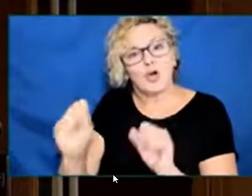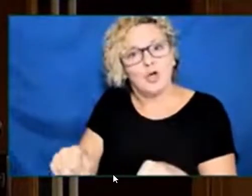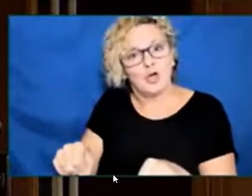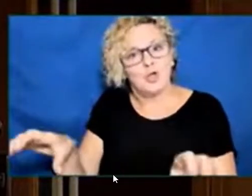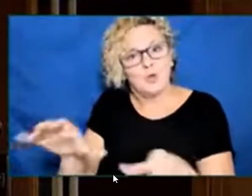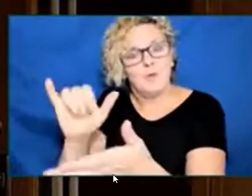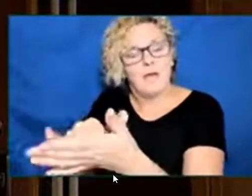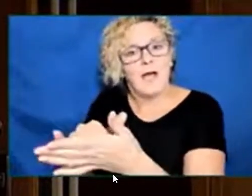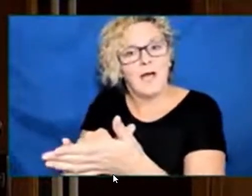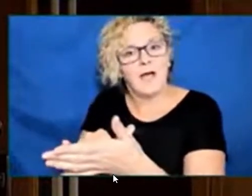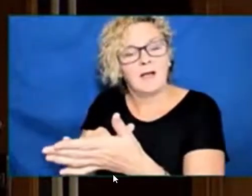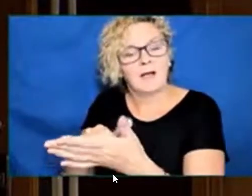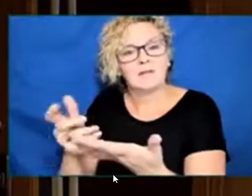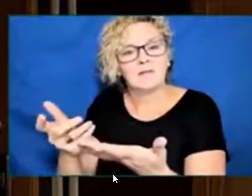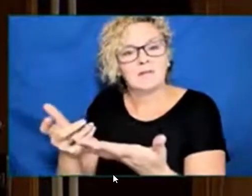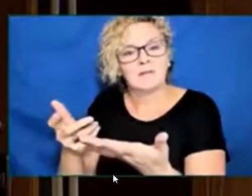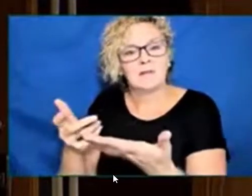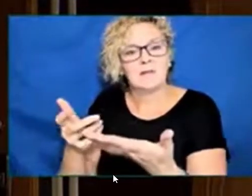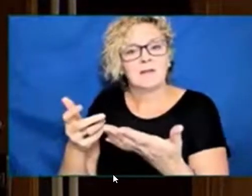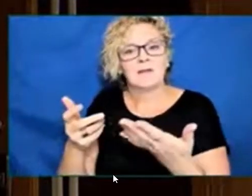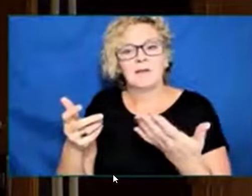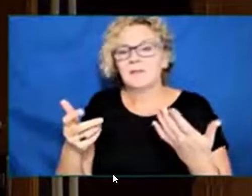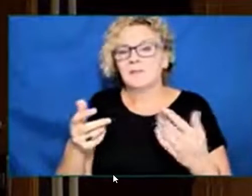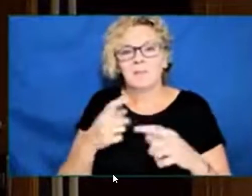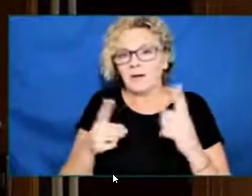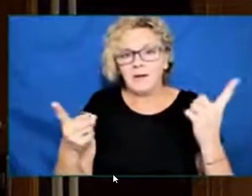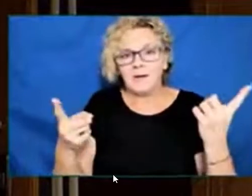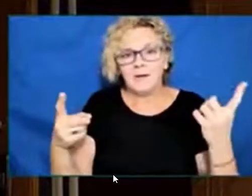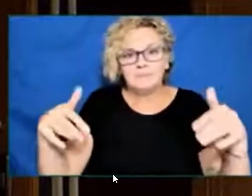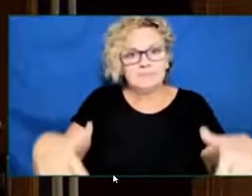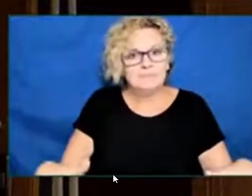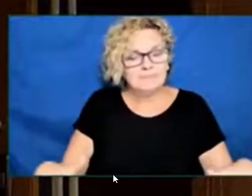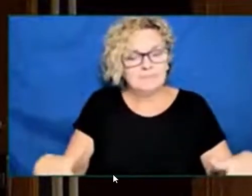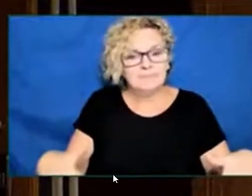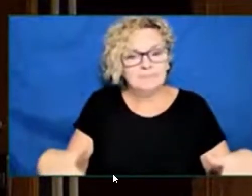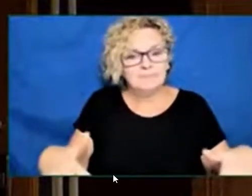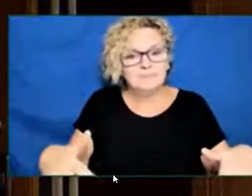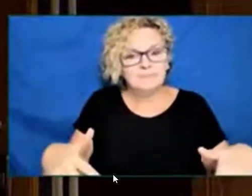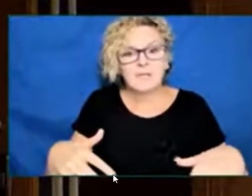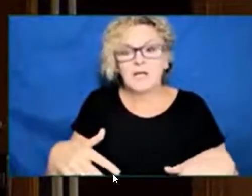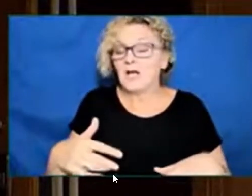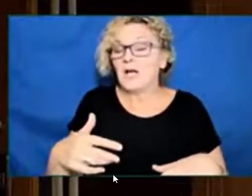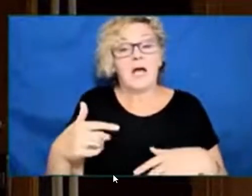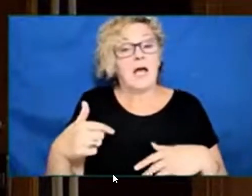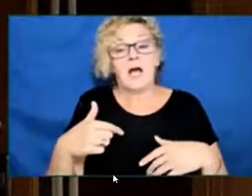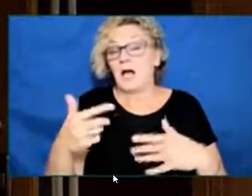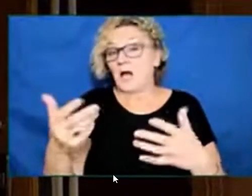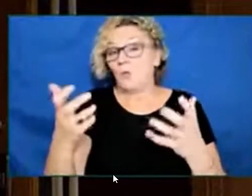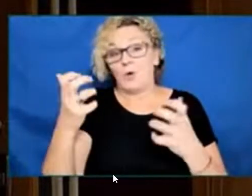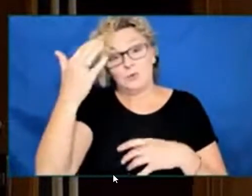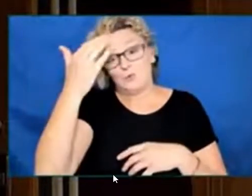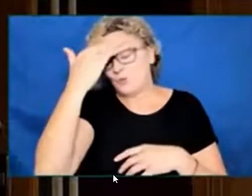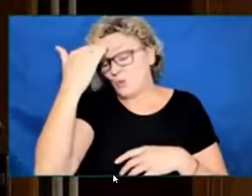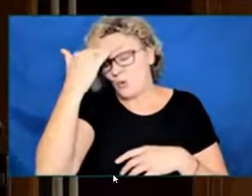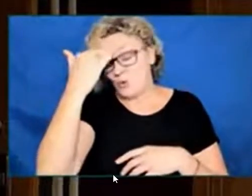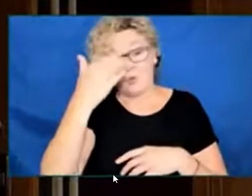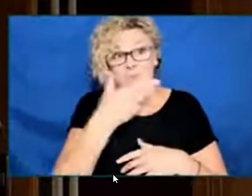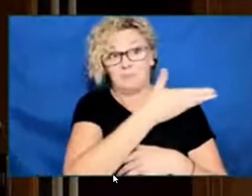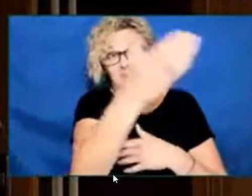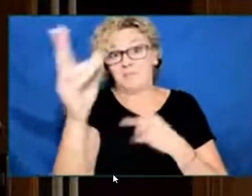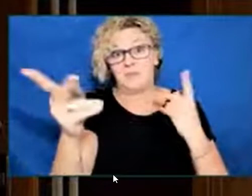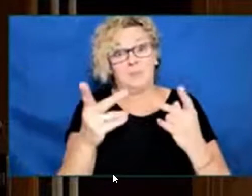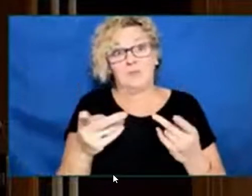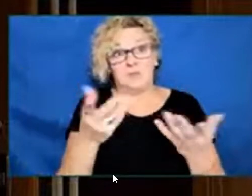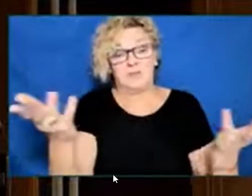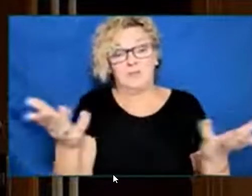Mr. Speaker. I'll table it again after question period. But what I'd like to know, and what British Columbians would like to know from this Attorney General, is